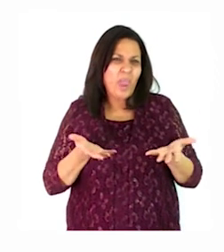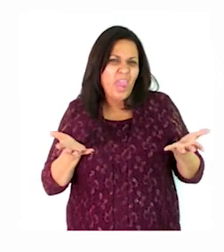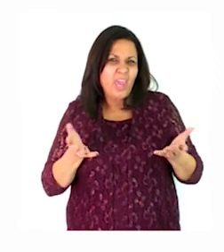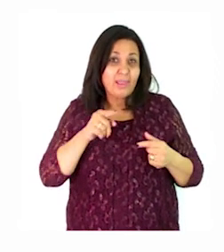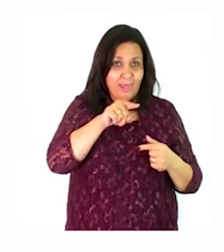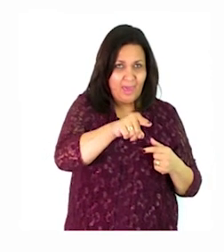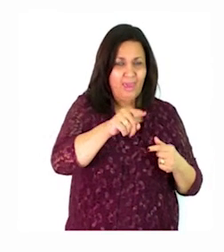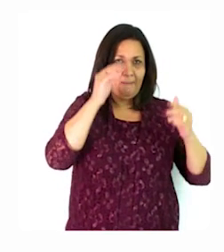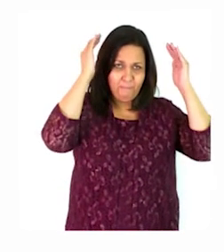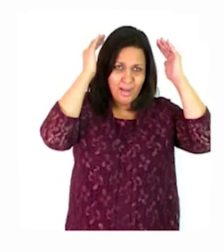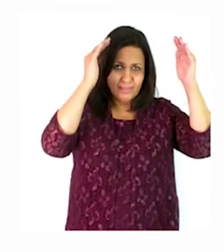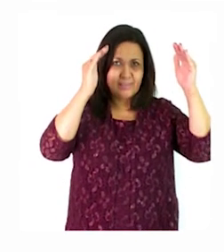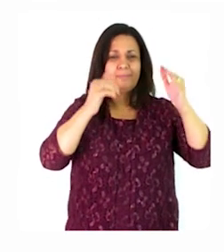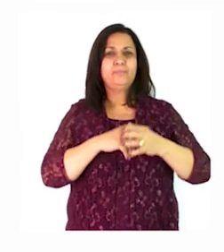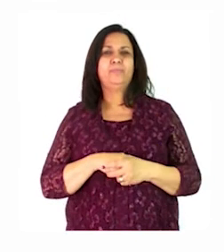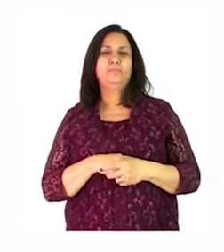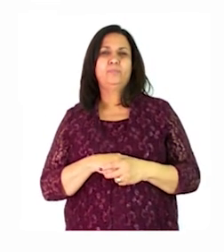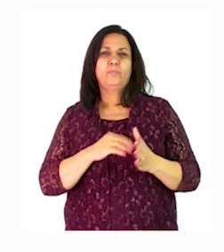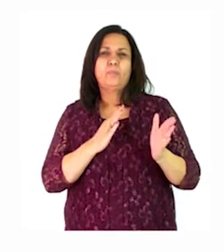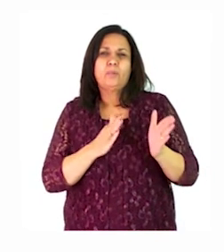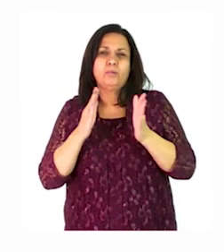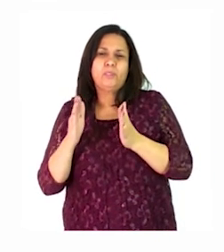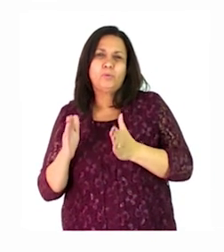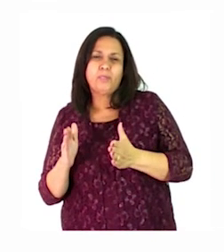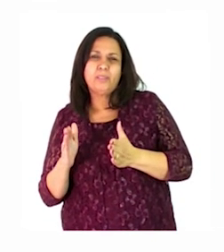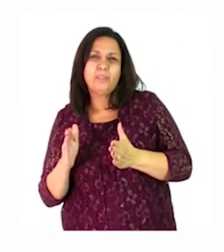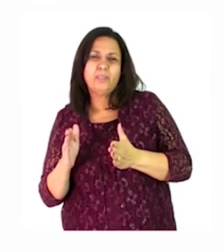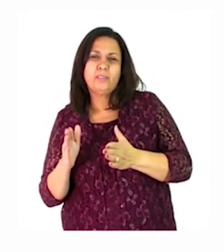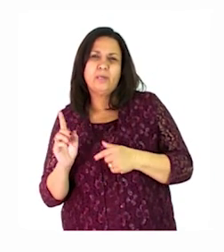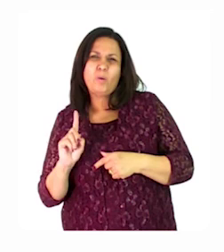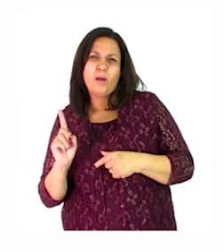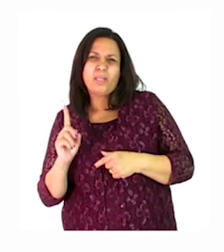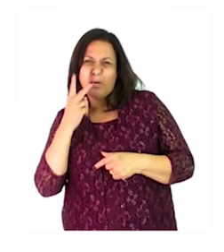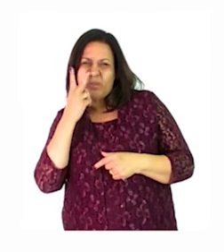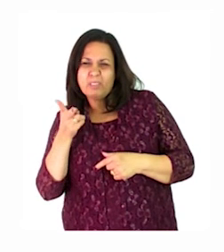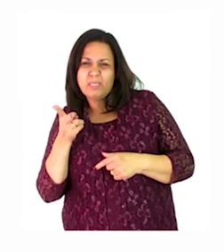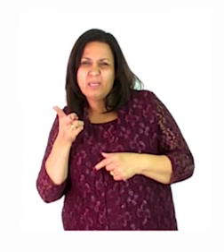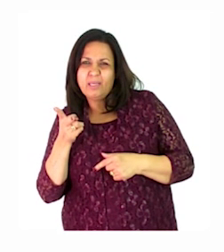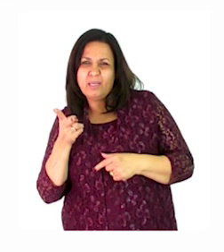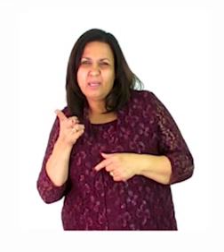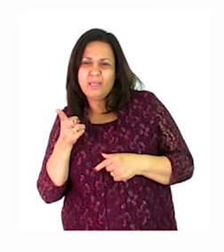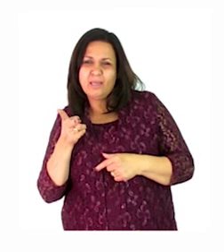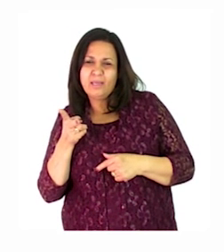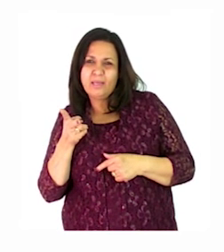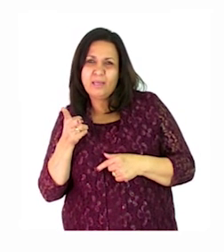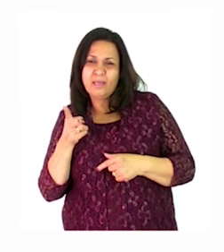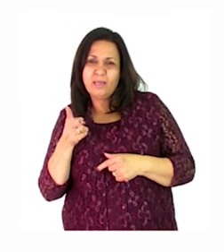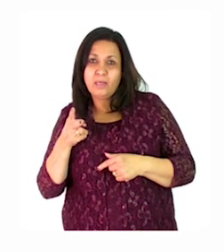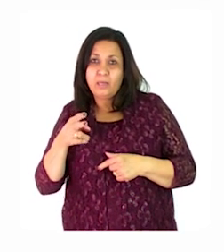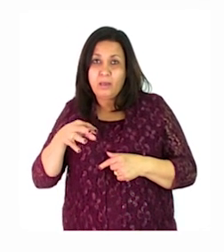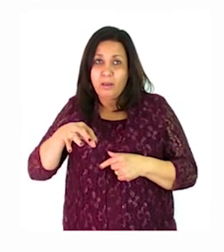done. Let's move to the next picture. What can we see? There is